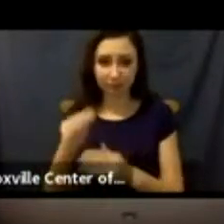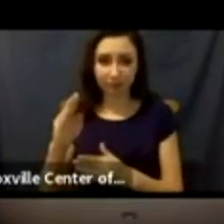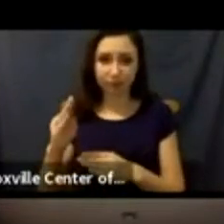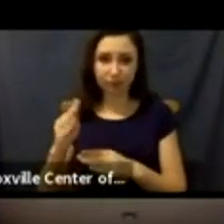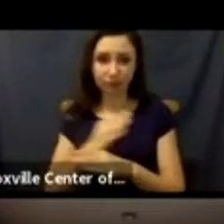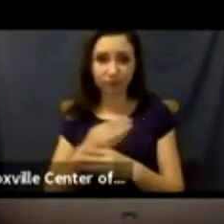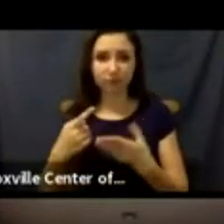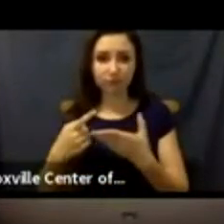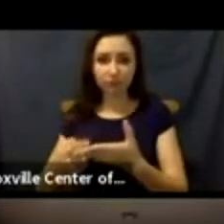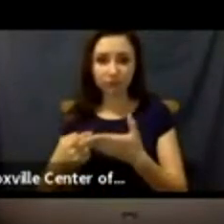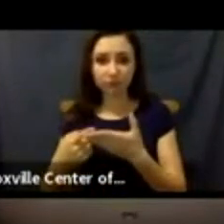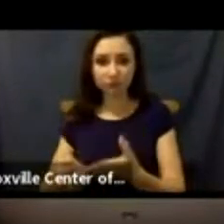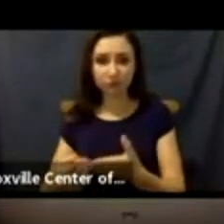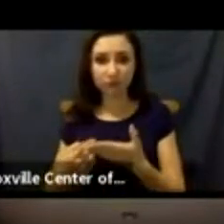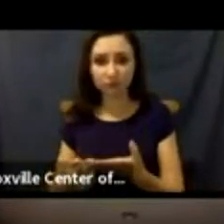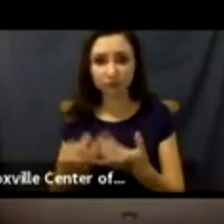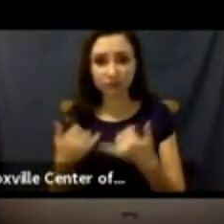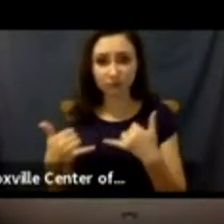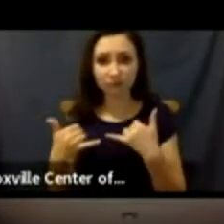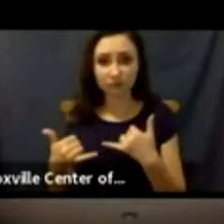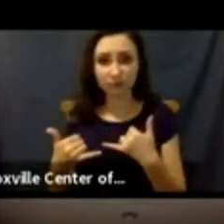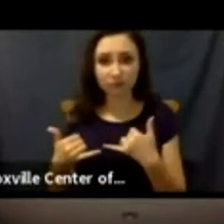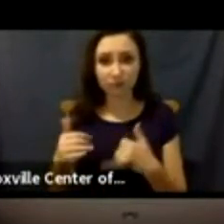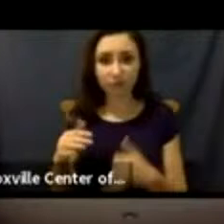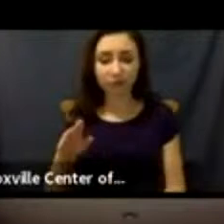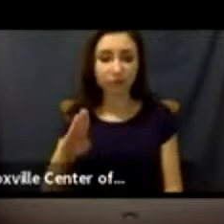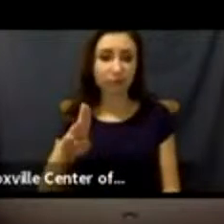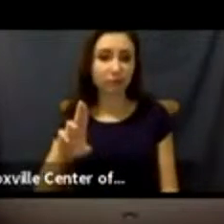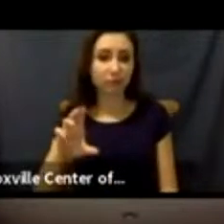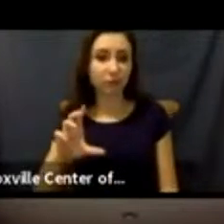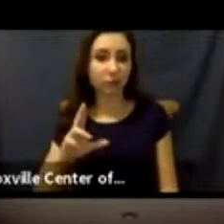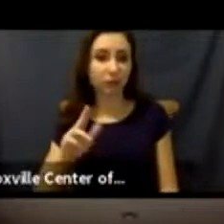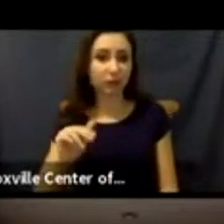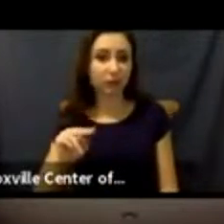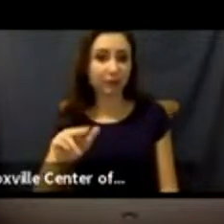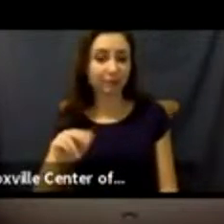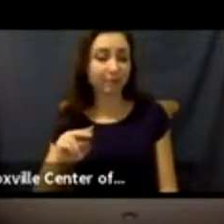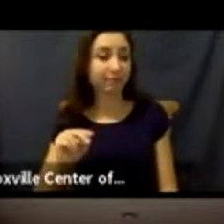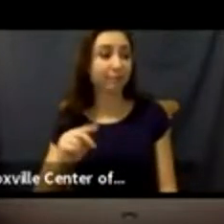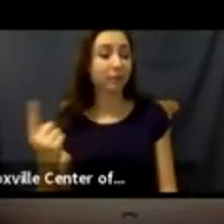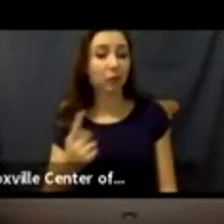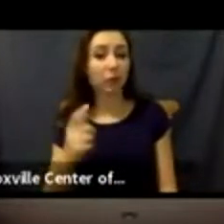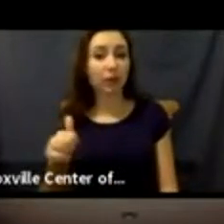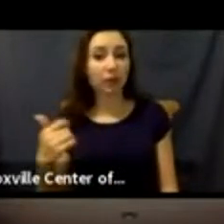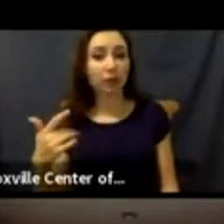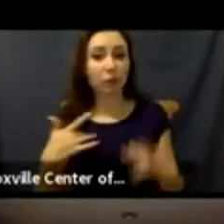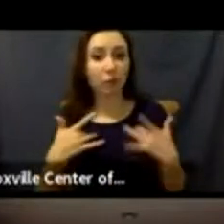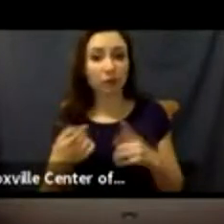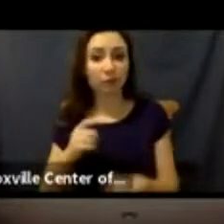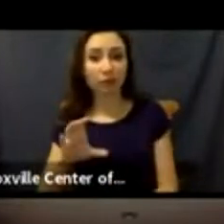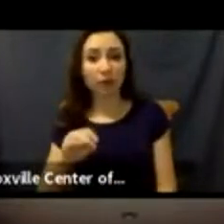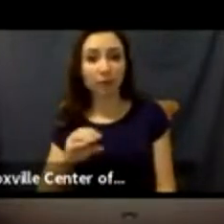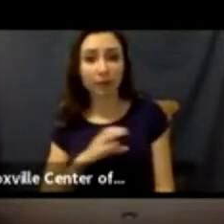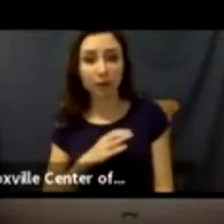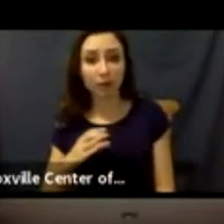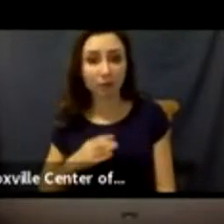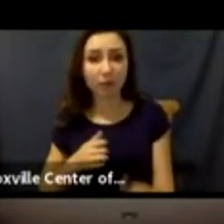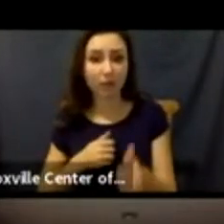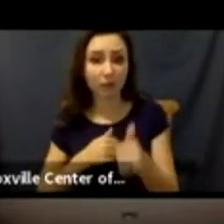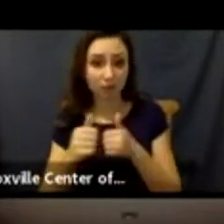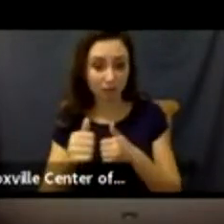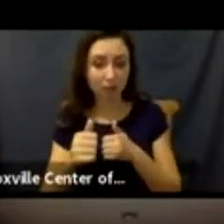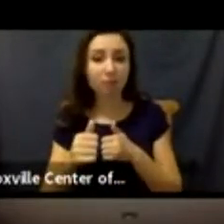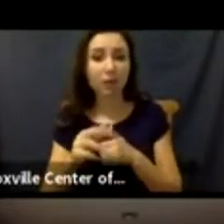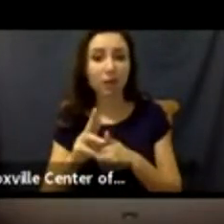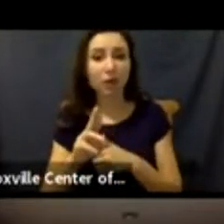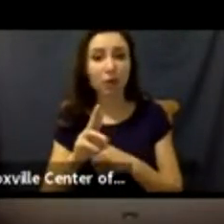or discuss at this time? I guess the only other update from County Commission is that they did pass the resolution